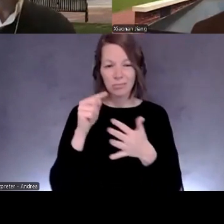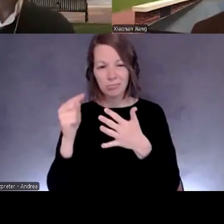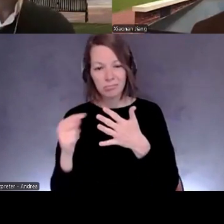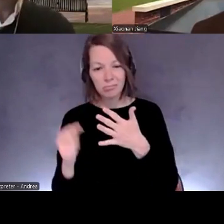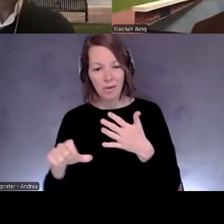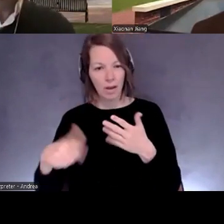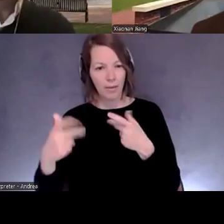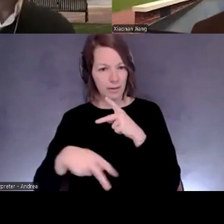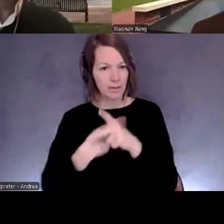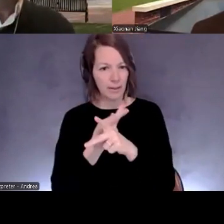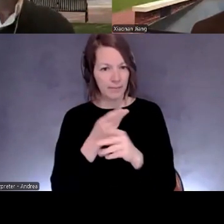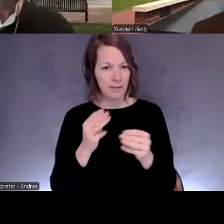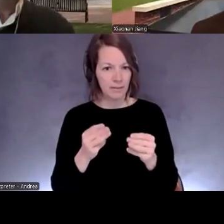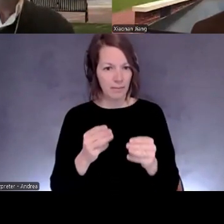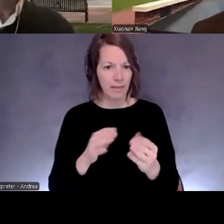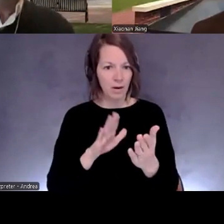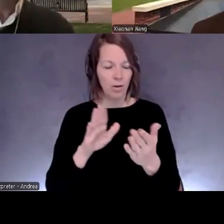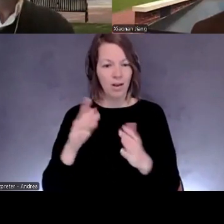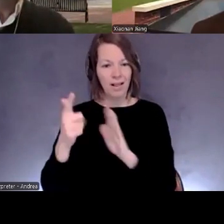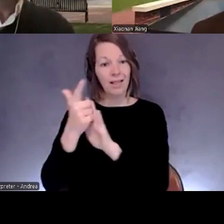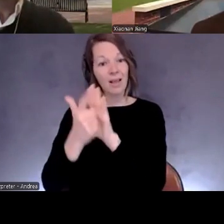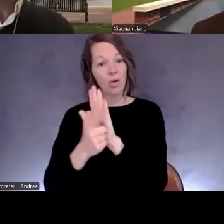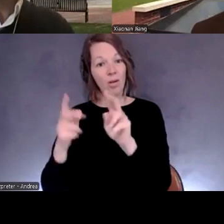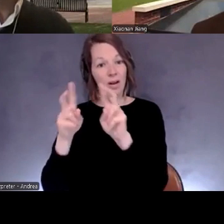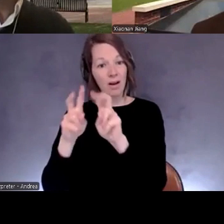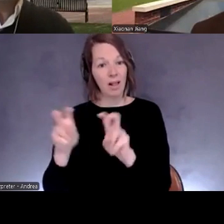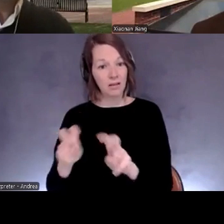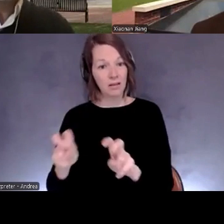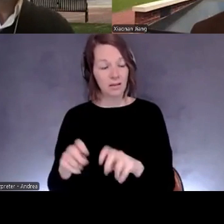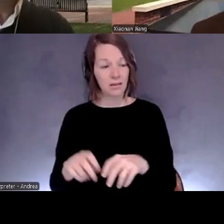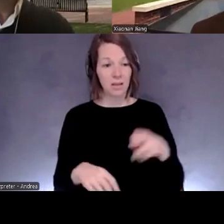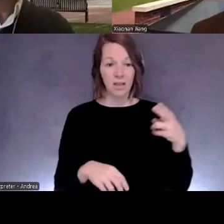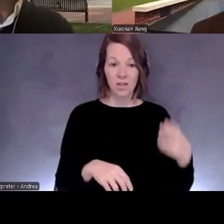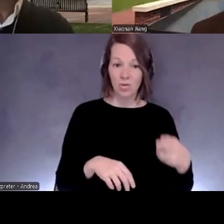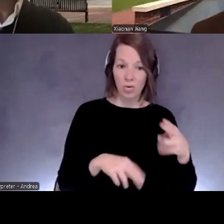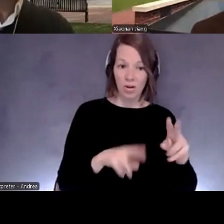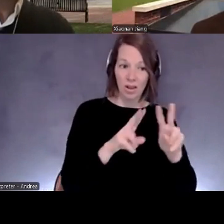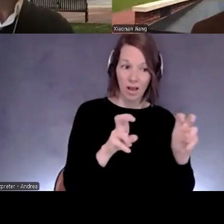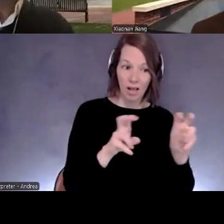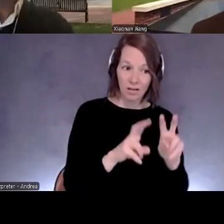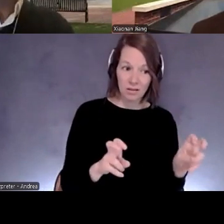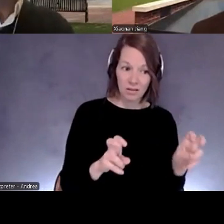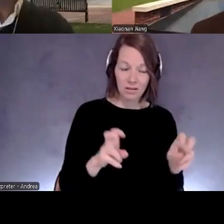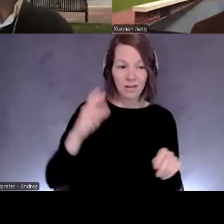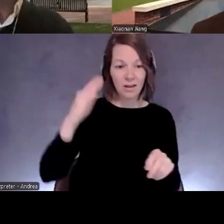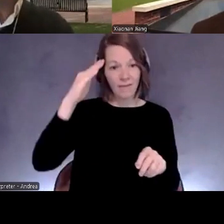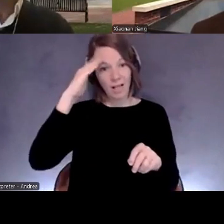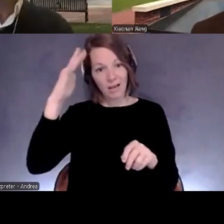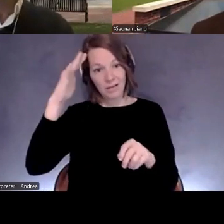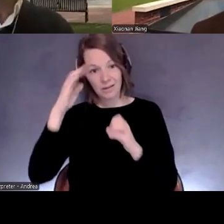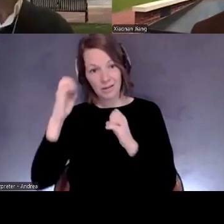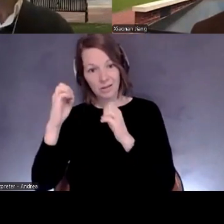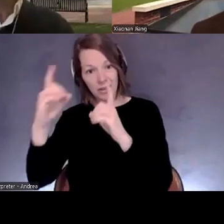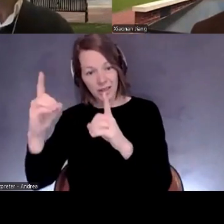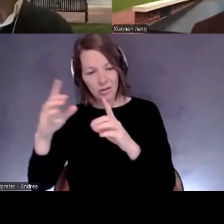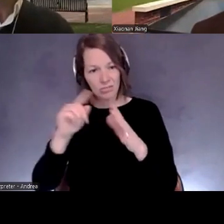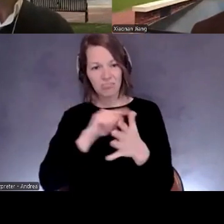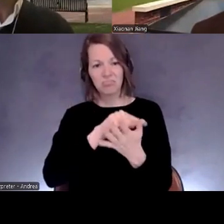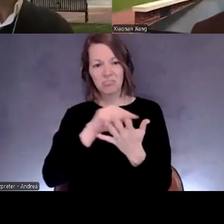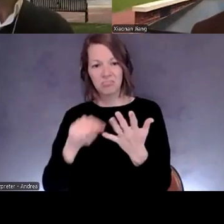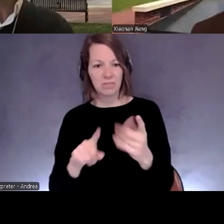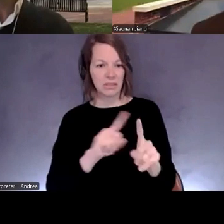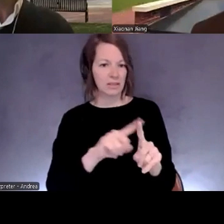and those, legal analysis, historical analysis, philosophy of educations. All of these